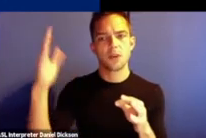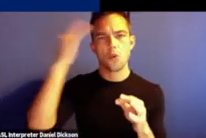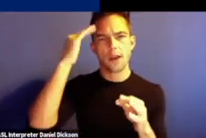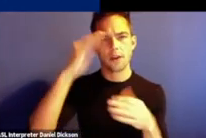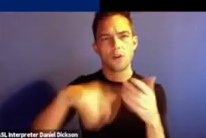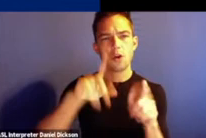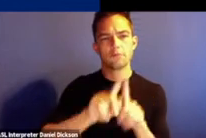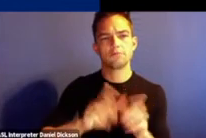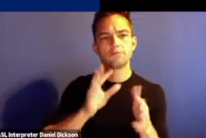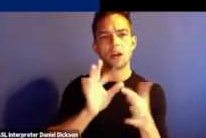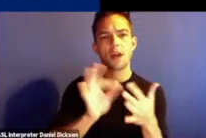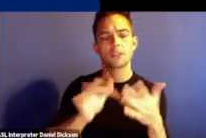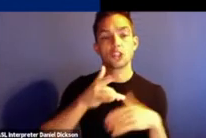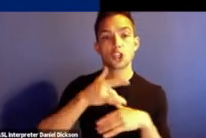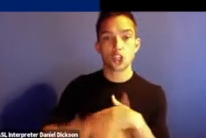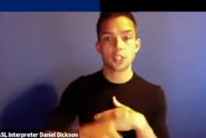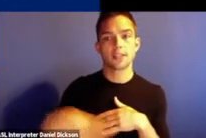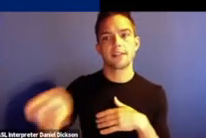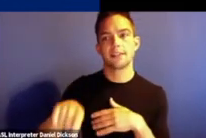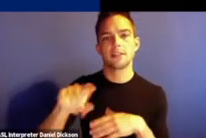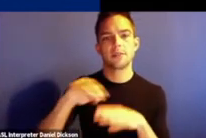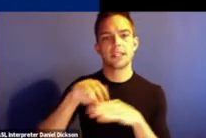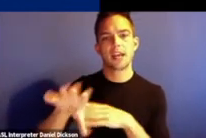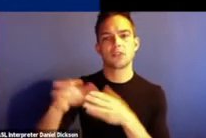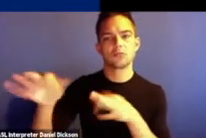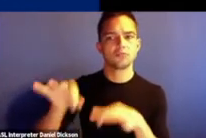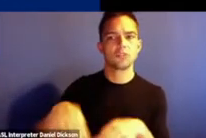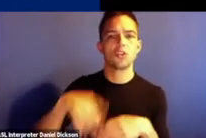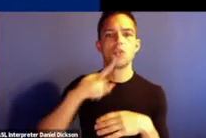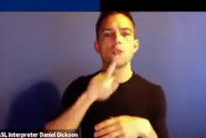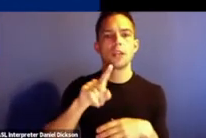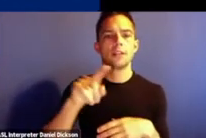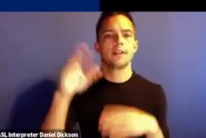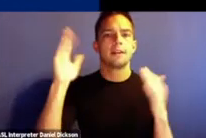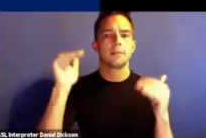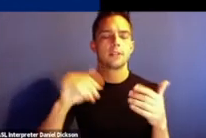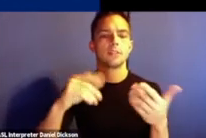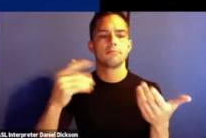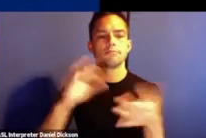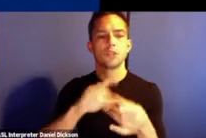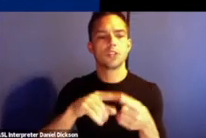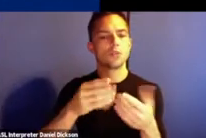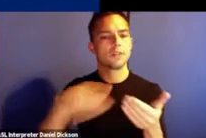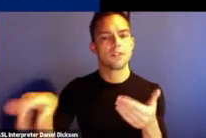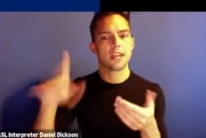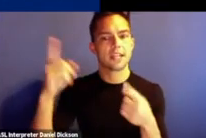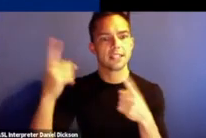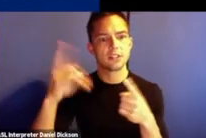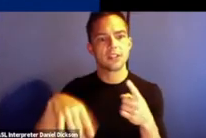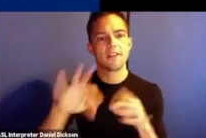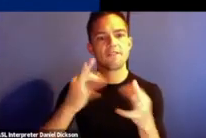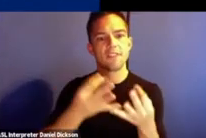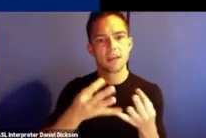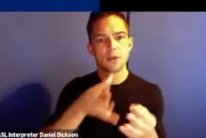of their options early on. They need to be counseled on realistic expectations regarding whatever they consider to be that family